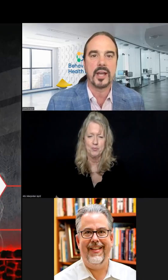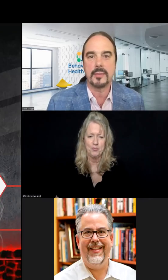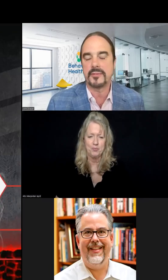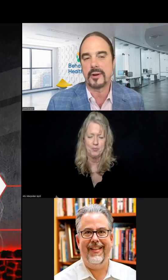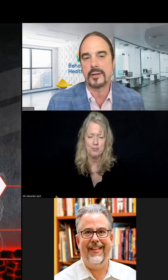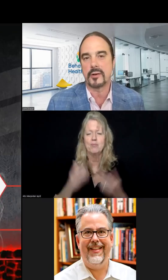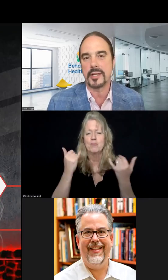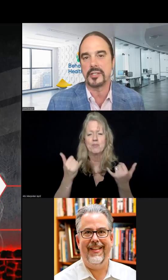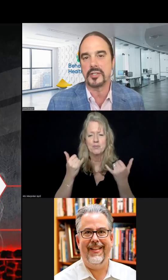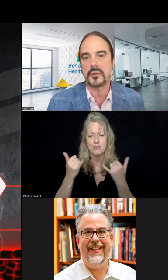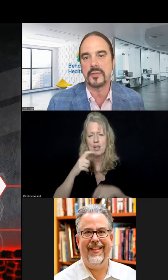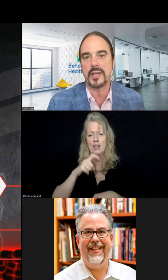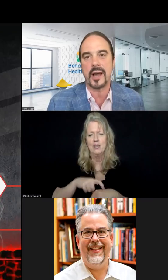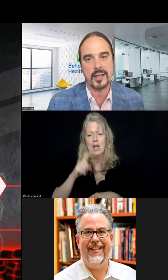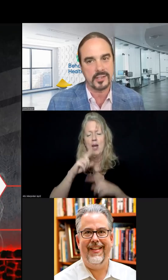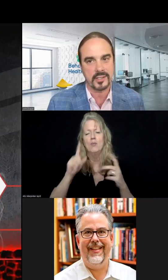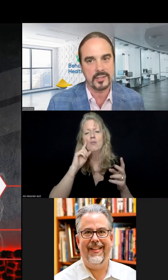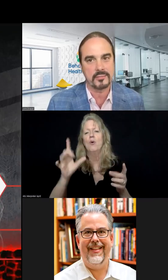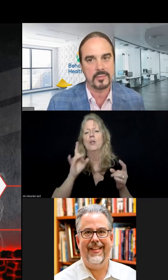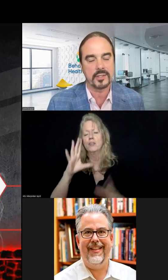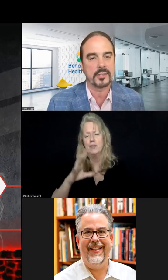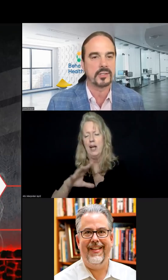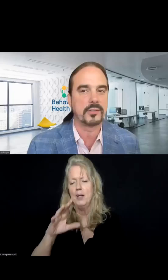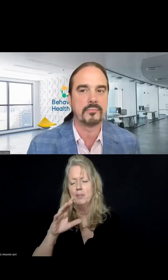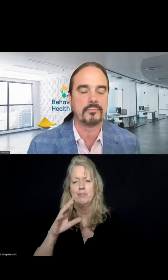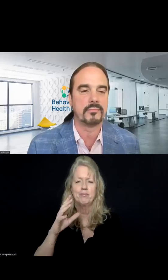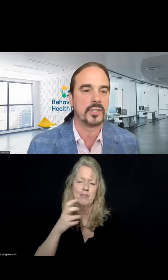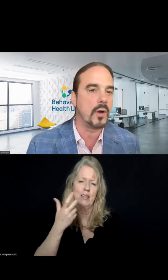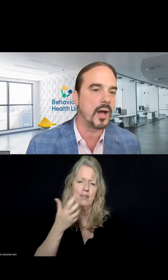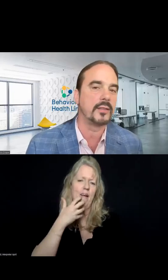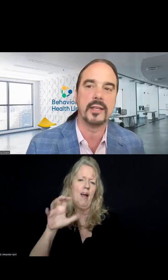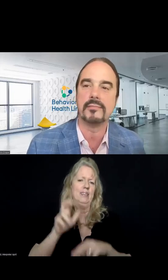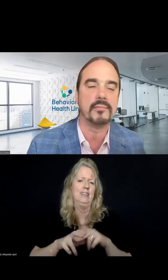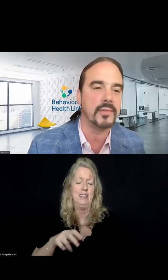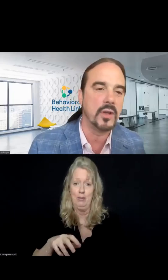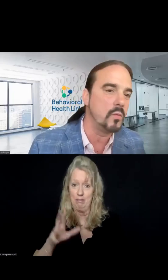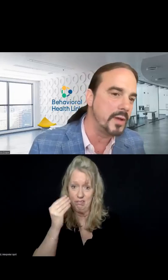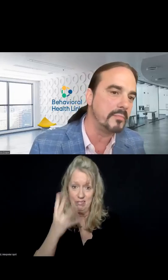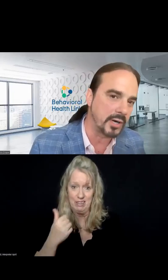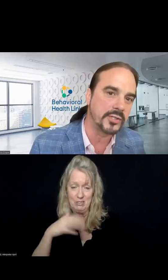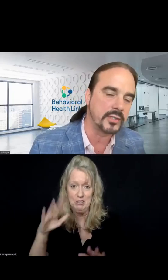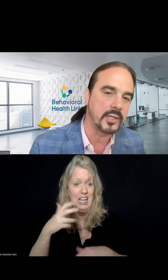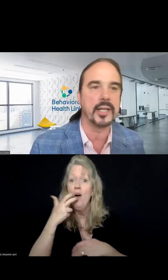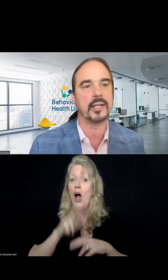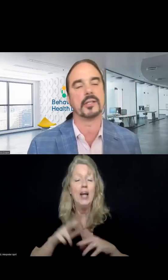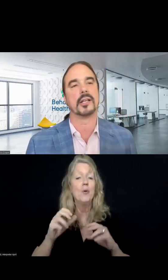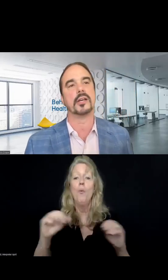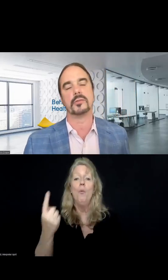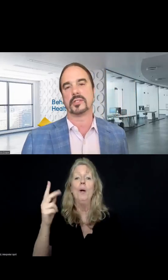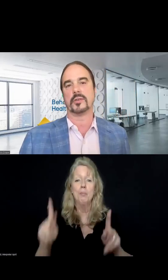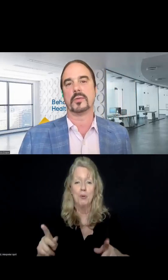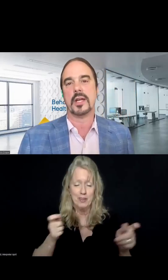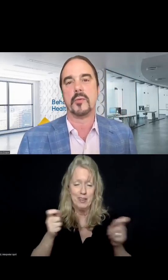So it's time for our crisis trivia hot seat, which is so hot that no one person can handle